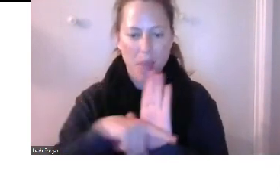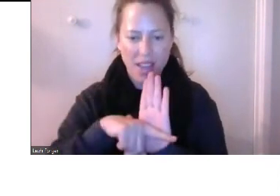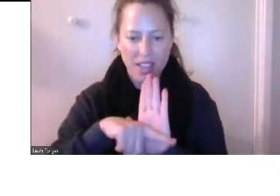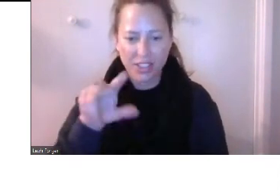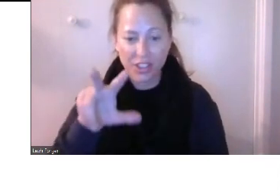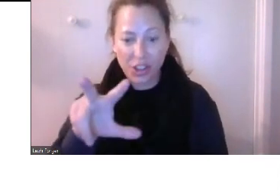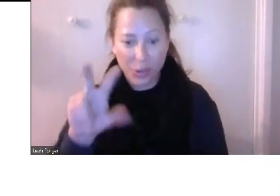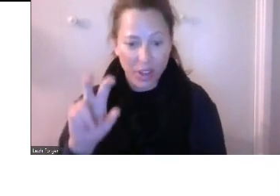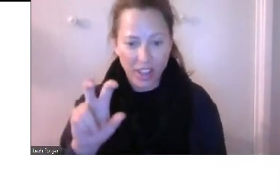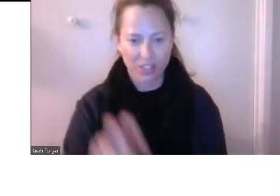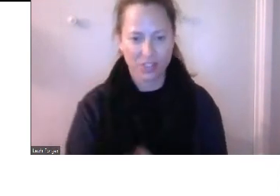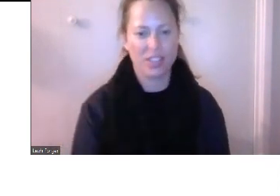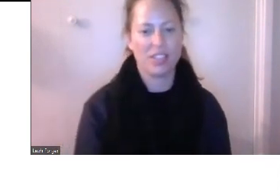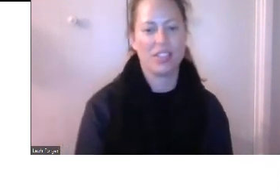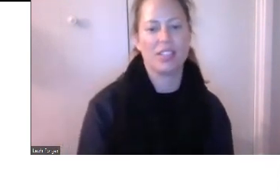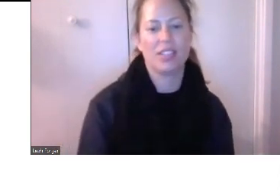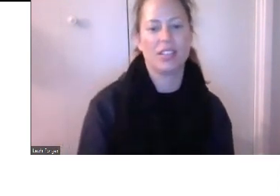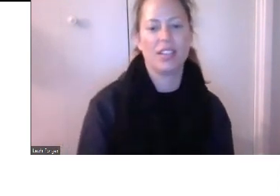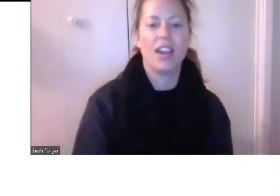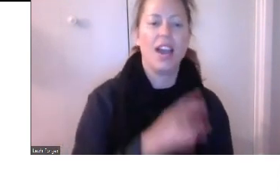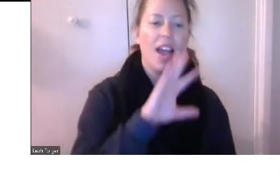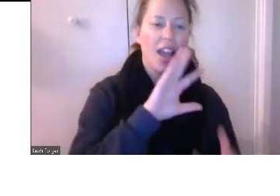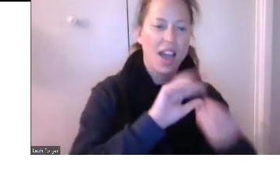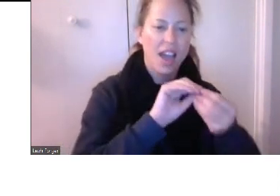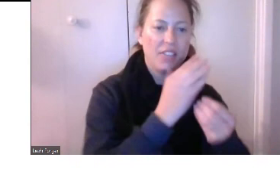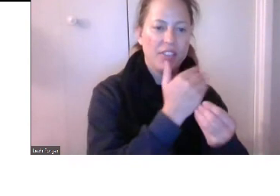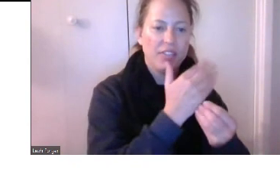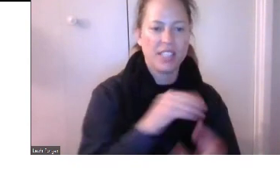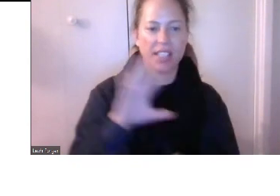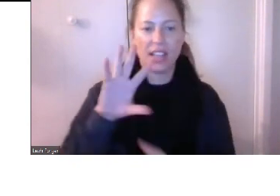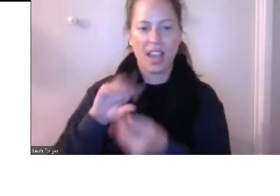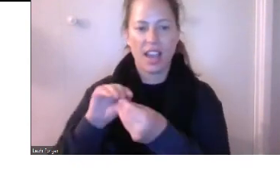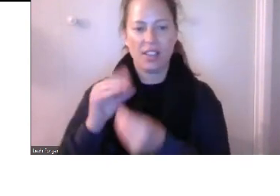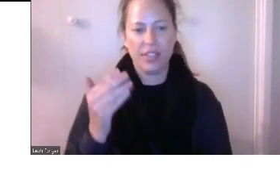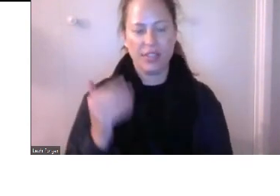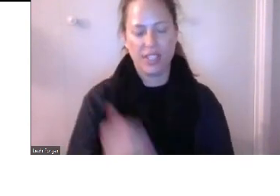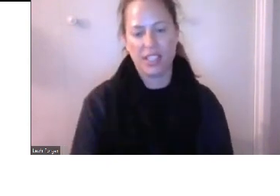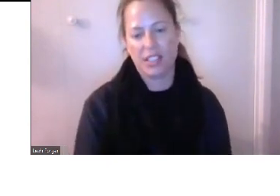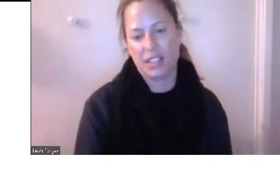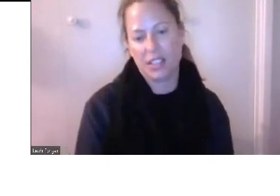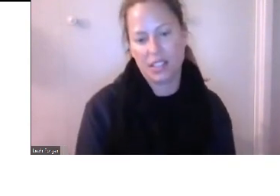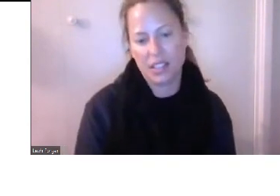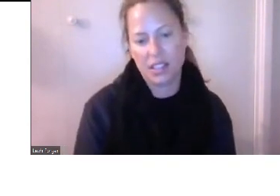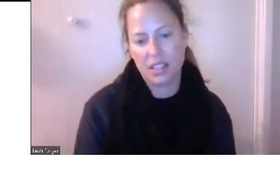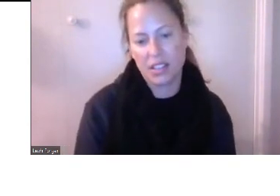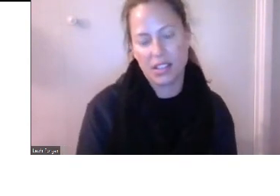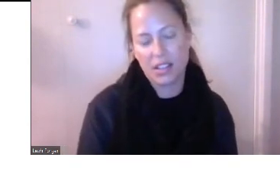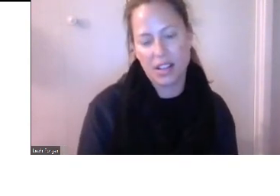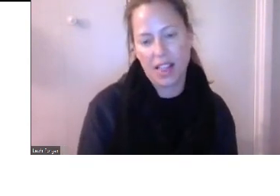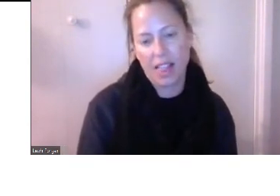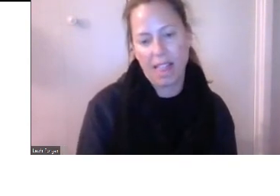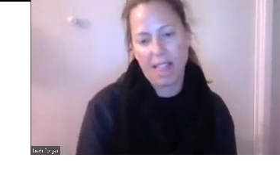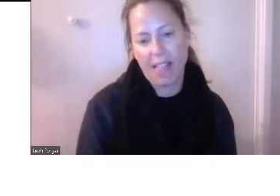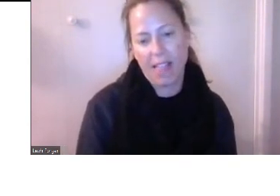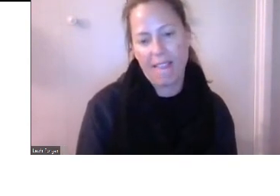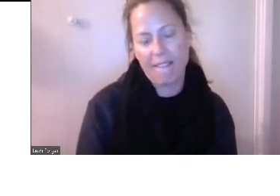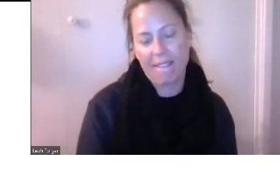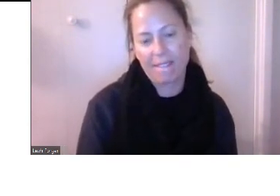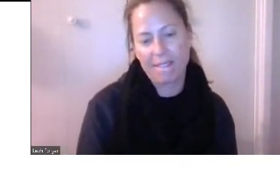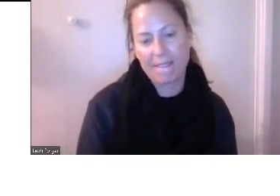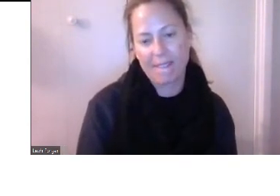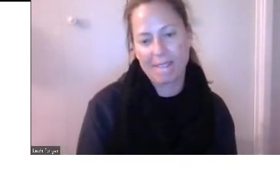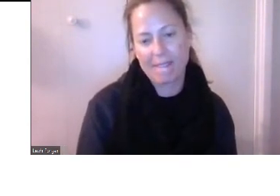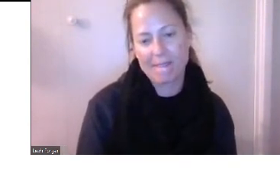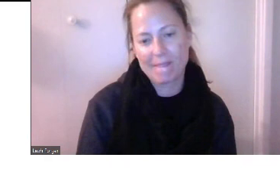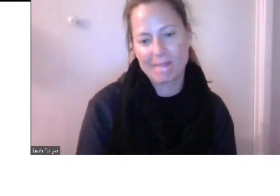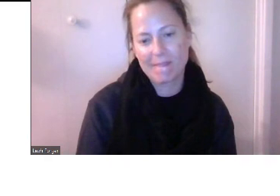Then I'm going to add 15 on both sides. So I'm going to say y equals 3x minus